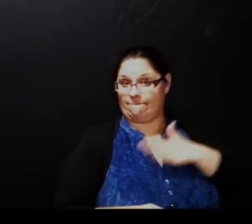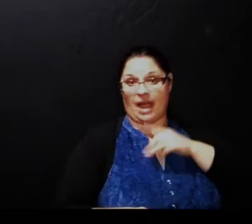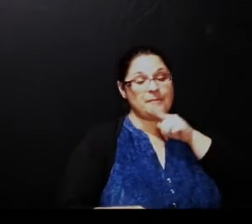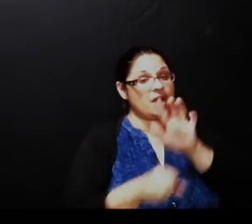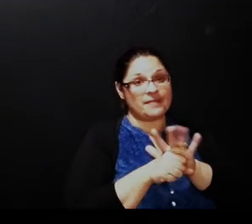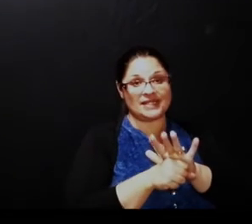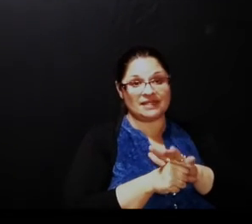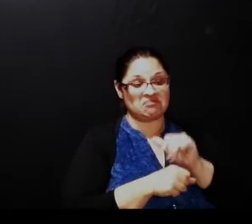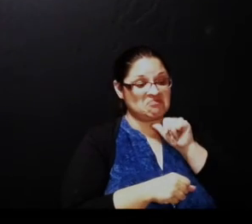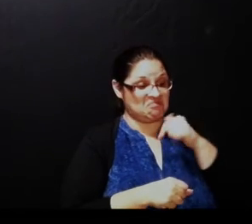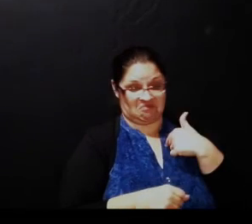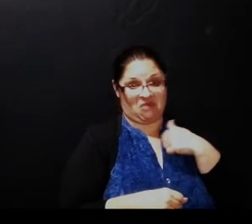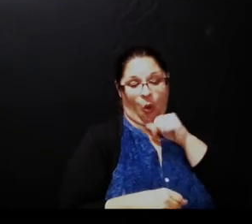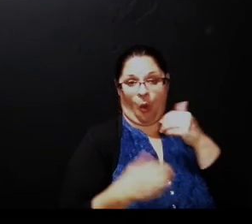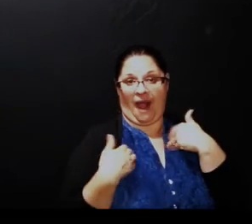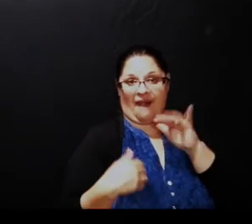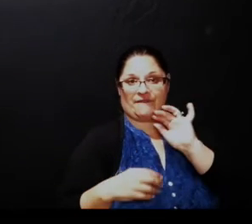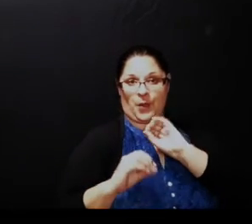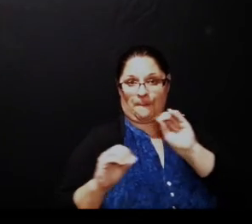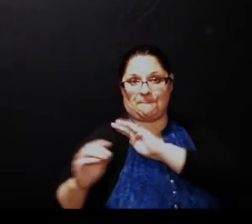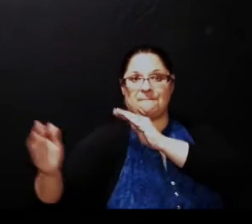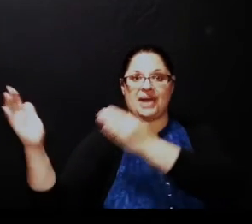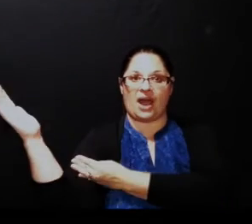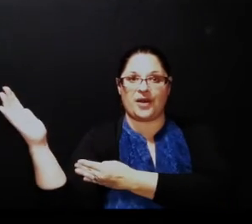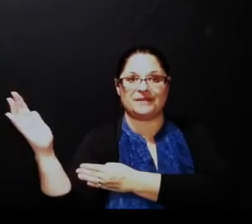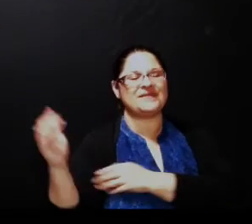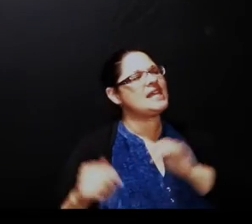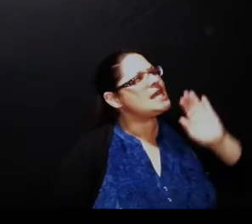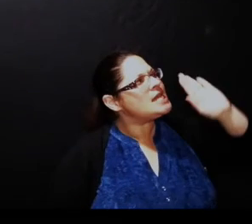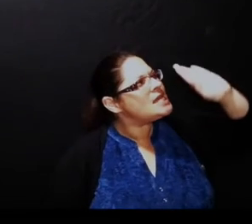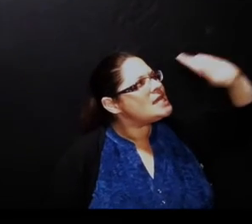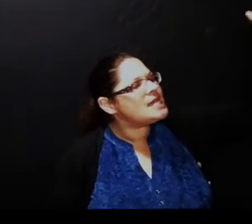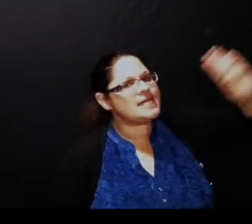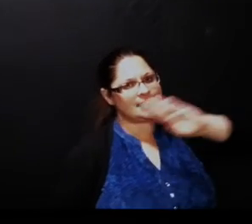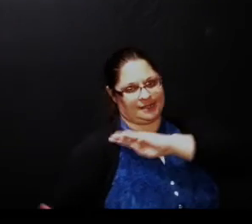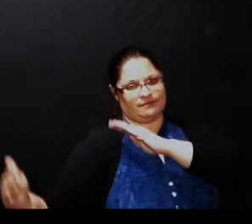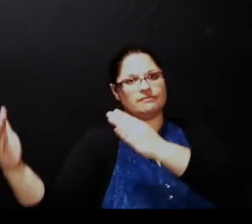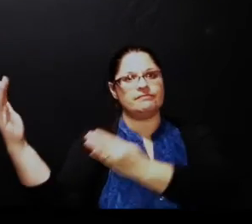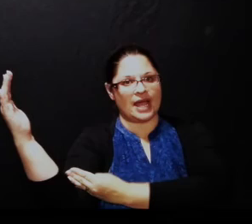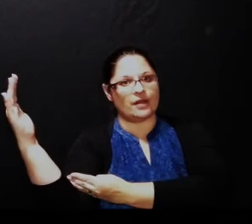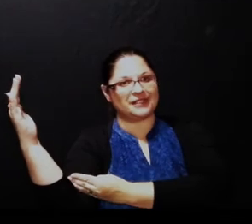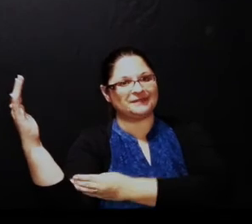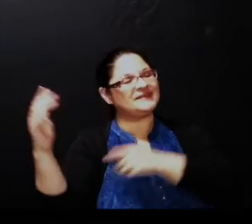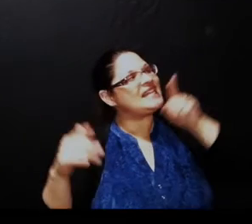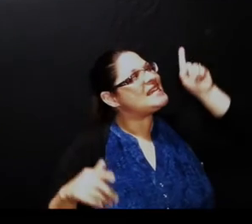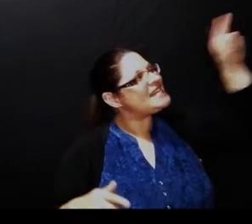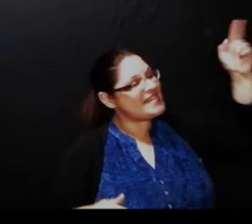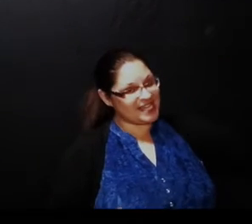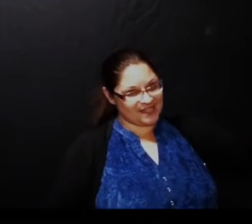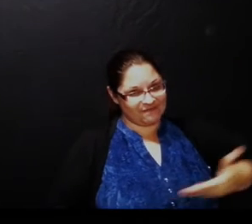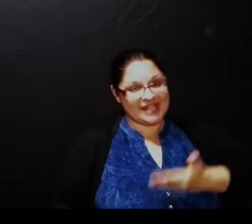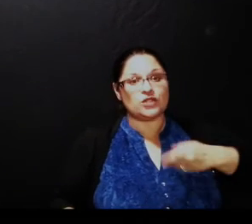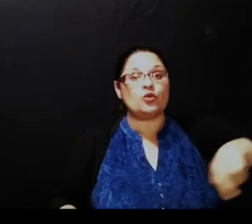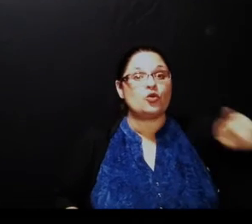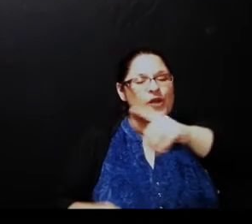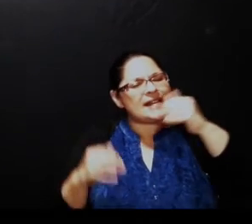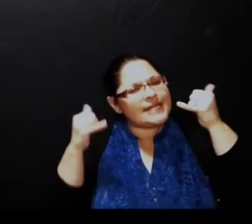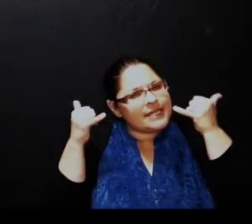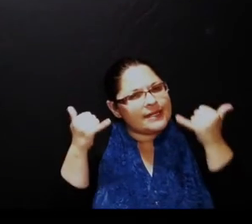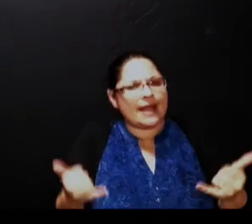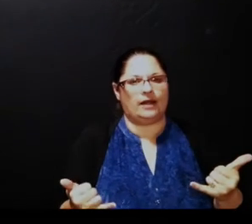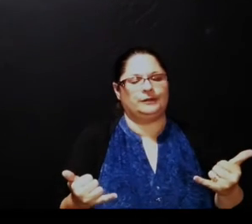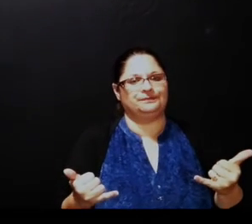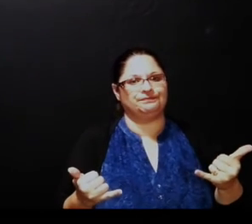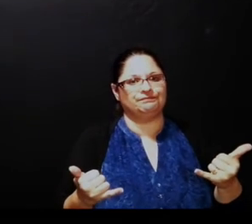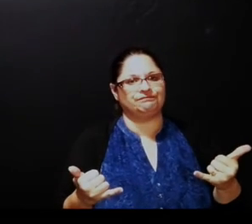authority of the cross. And he invites you. He invites you today. He invites you this moment. He doesn't ask you to